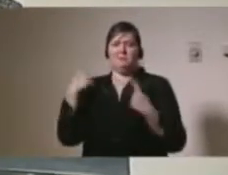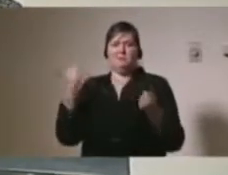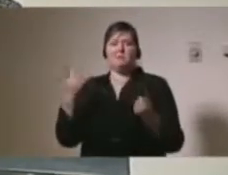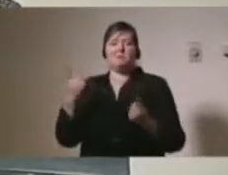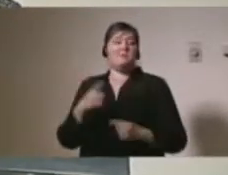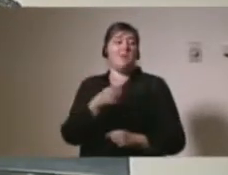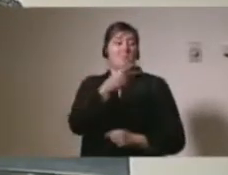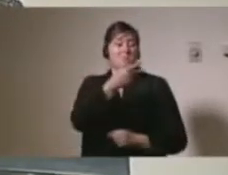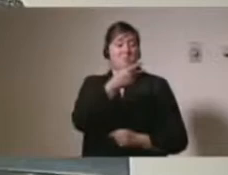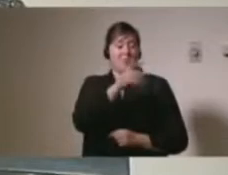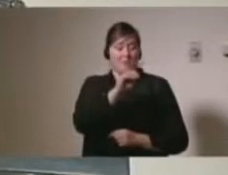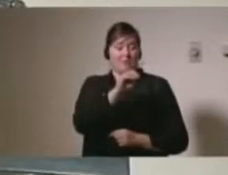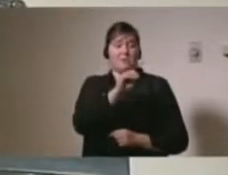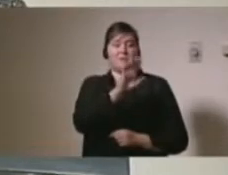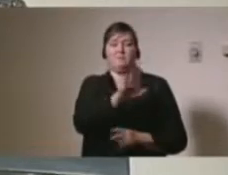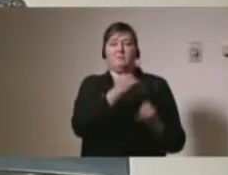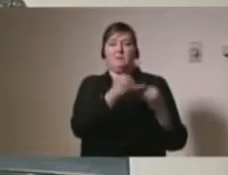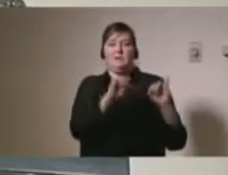staff,